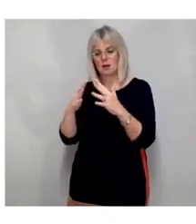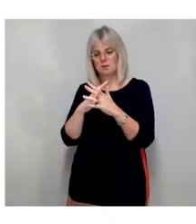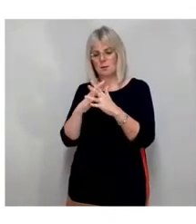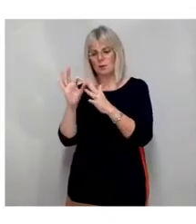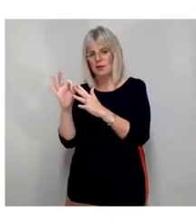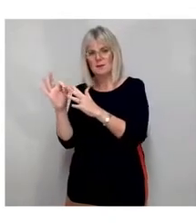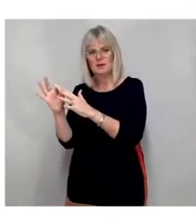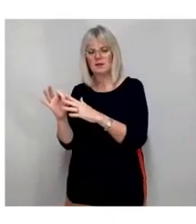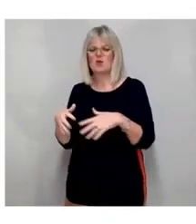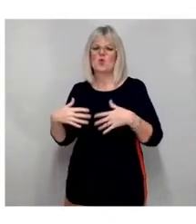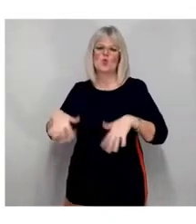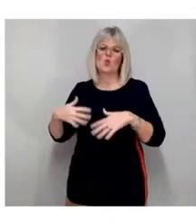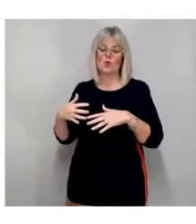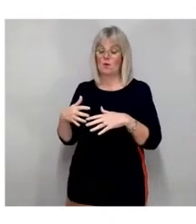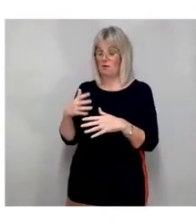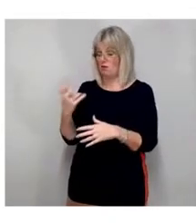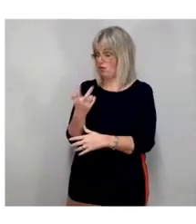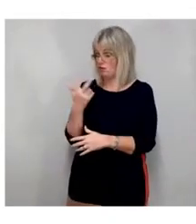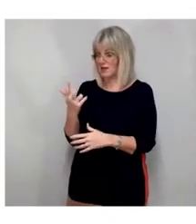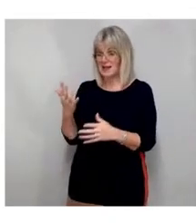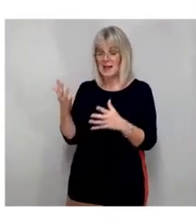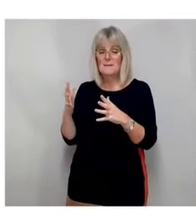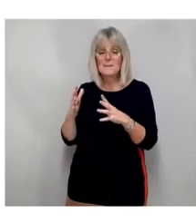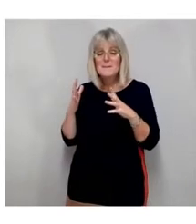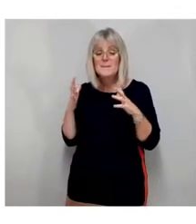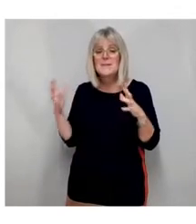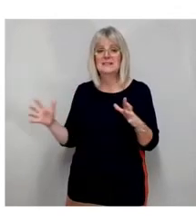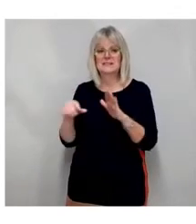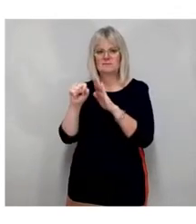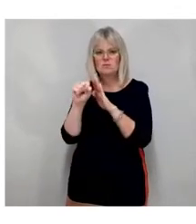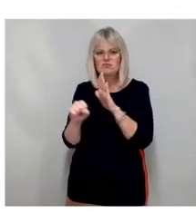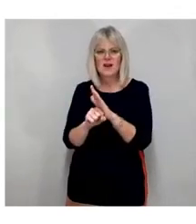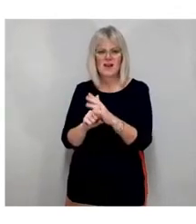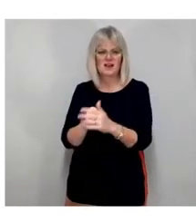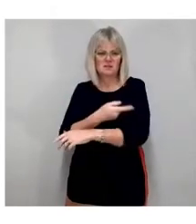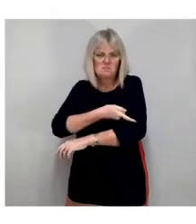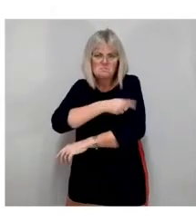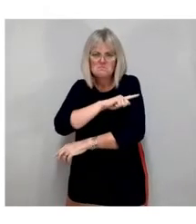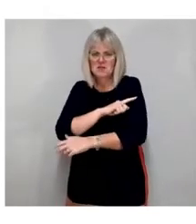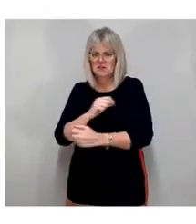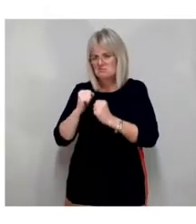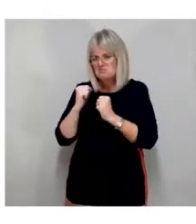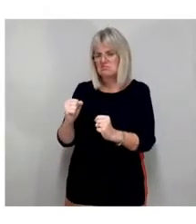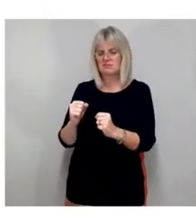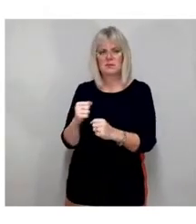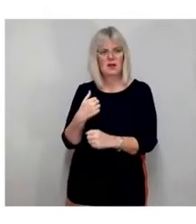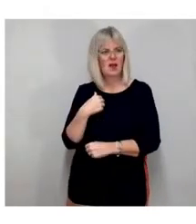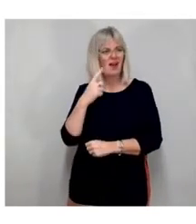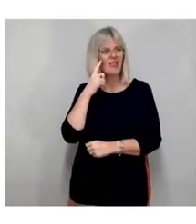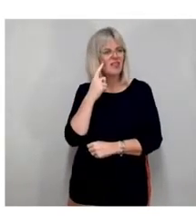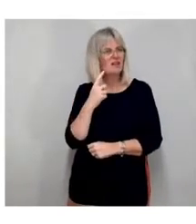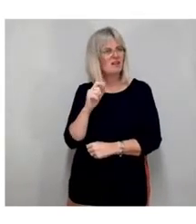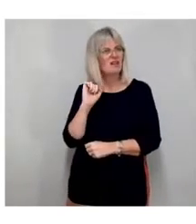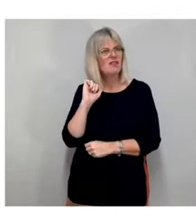massive brand muscle. I think it's been mentioned today already, responsible for about 1 in 5 of the ads that we